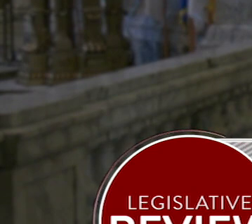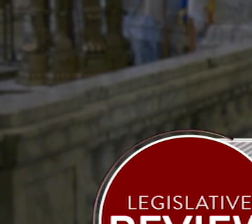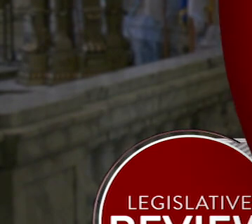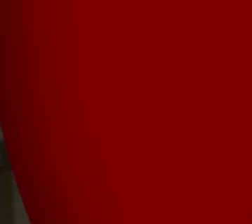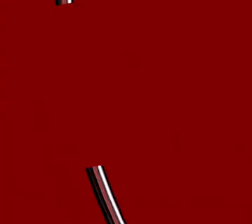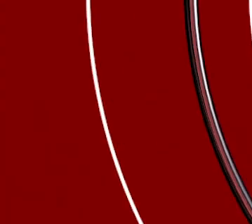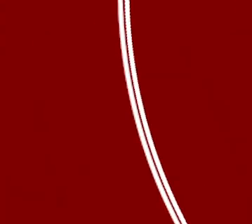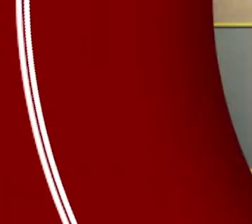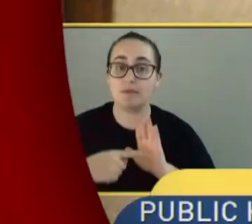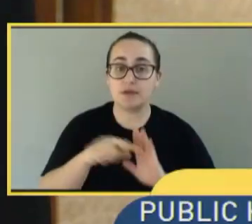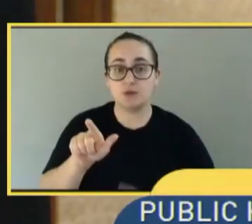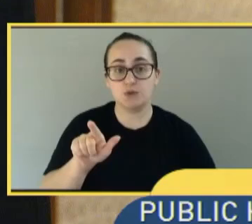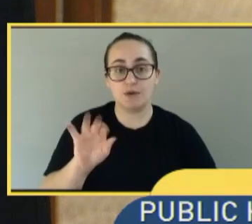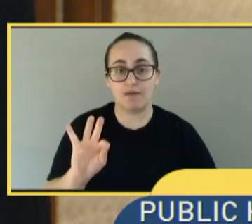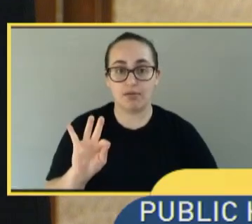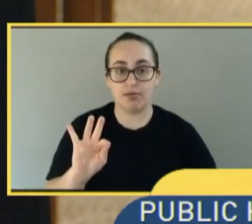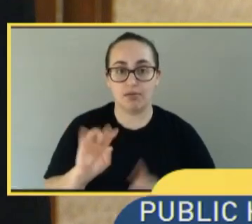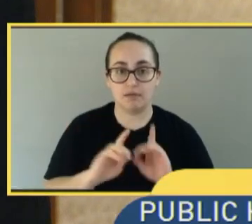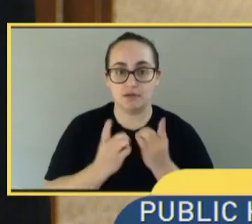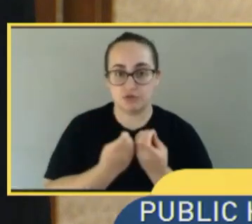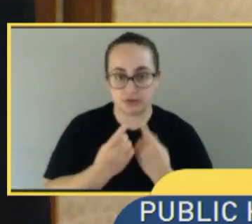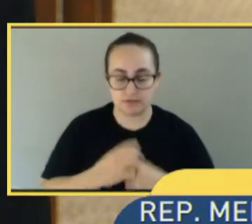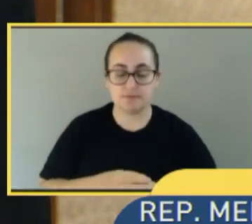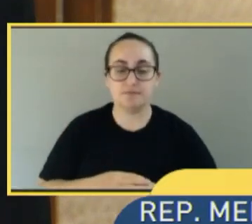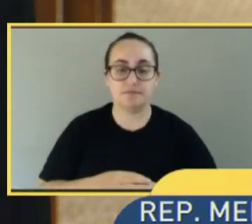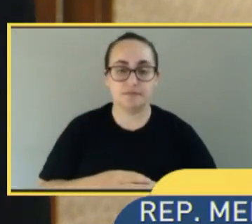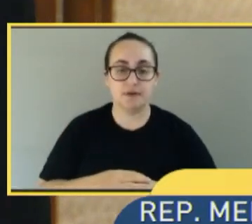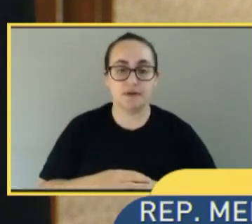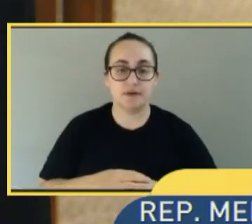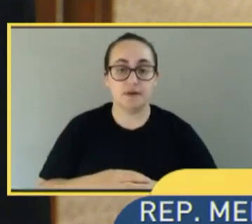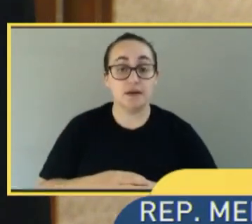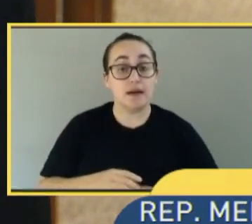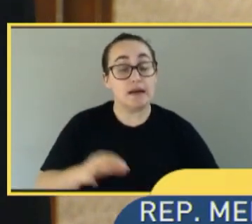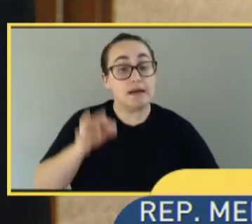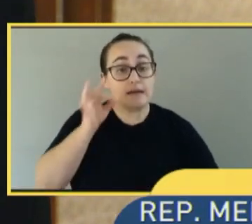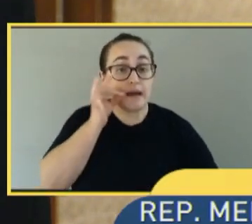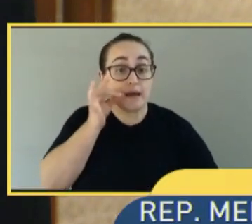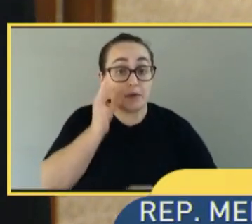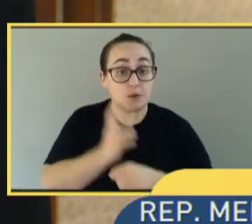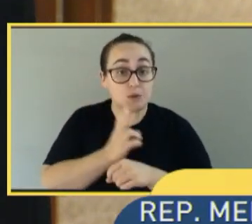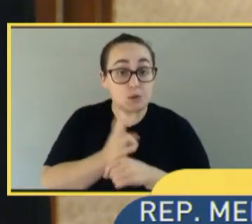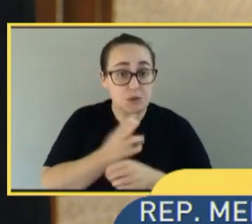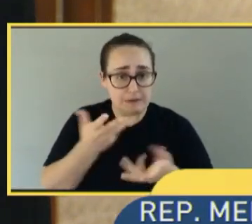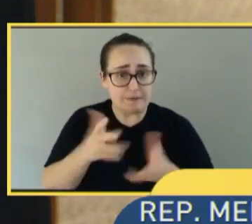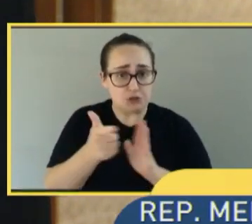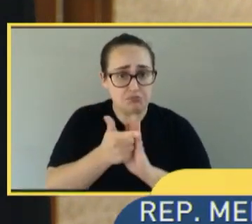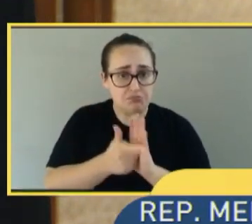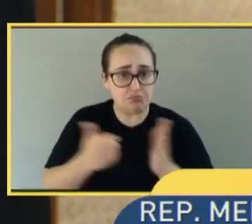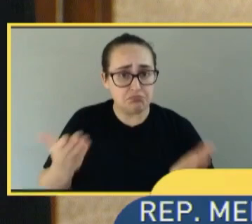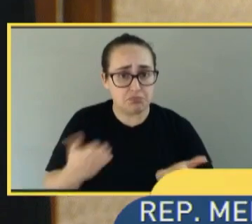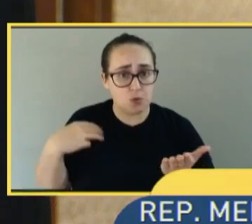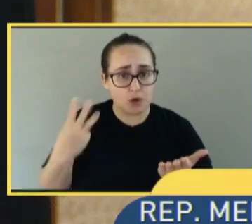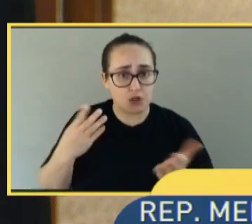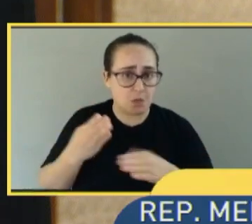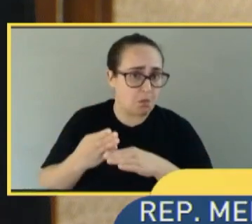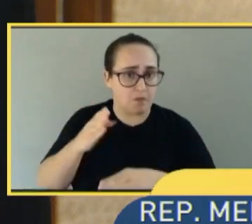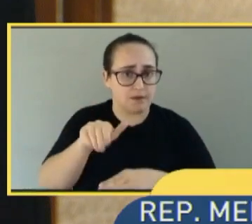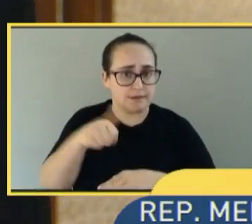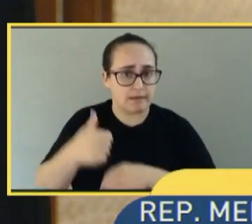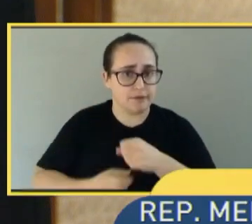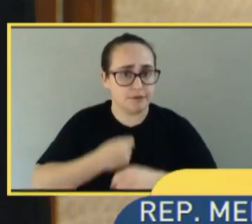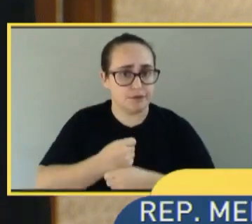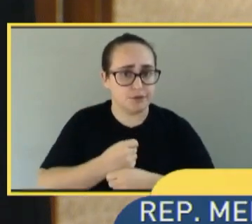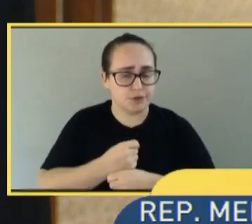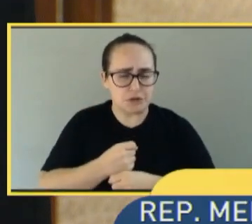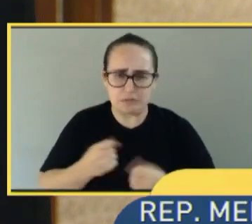committee. Cannabis use has been legal in Washington for over a decade, yet we still lack